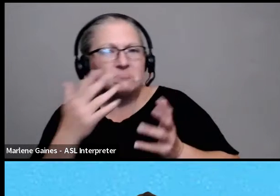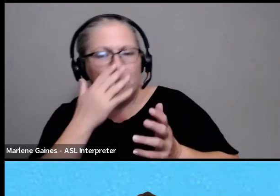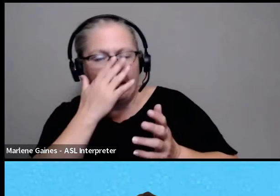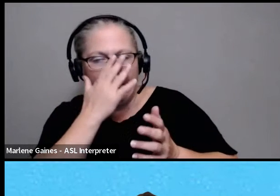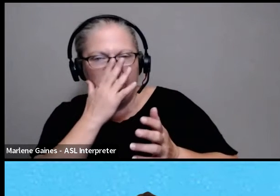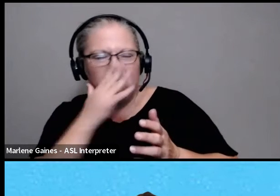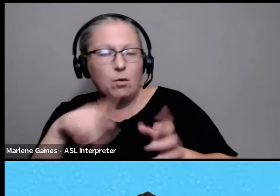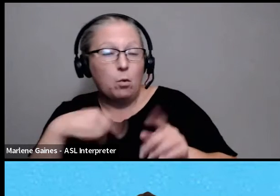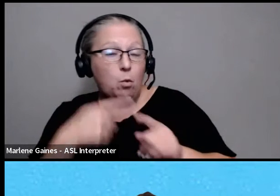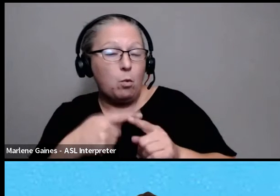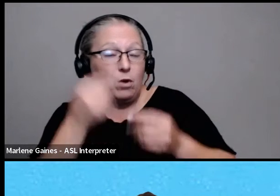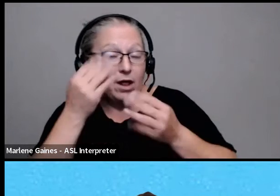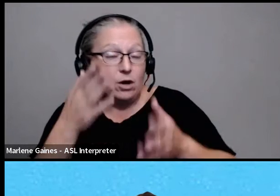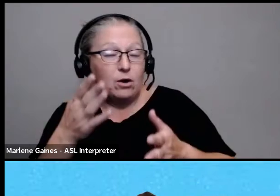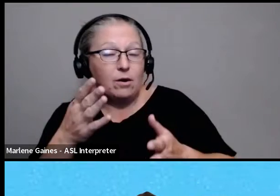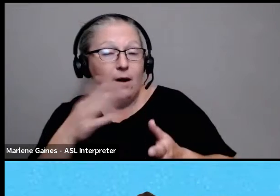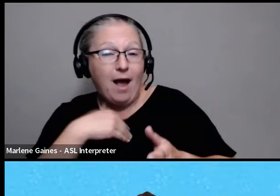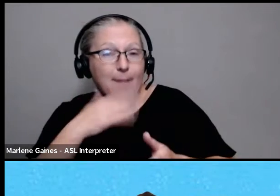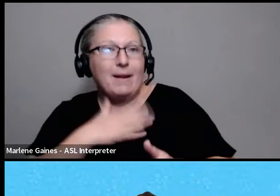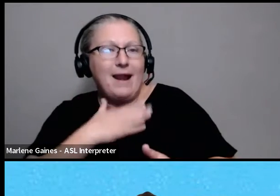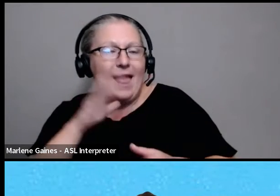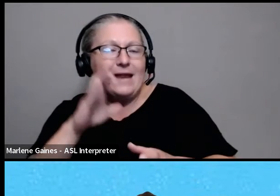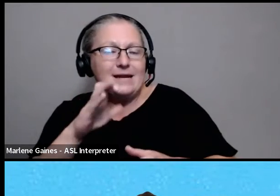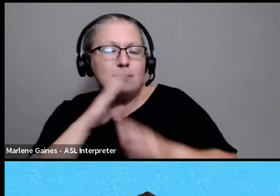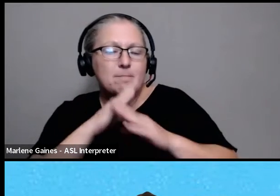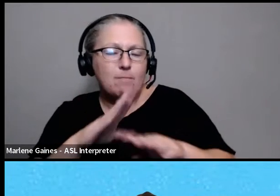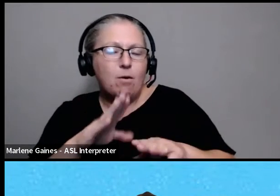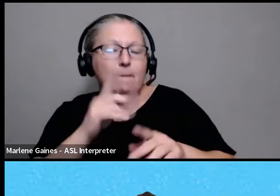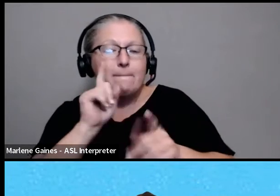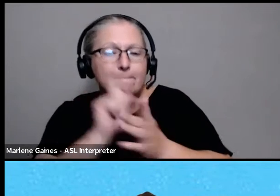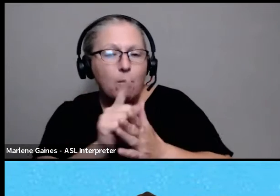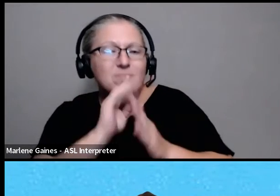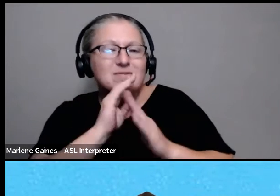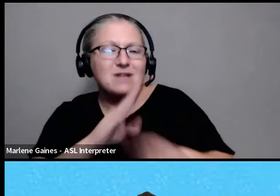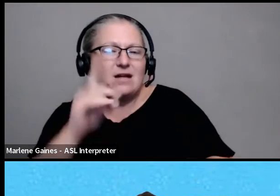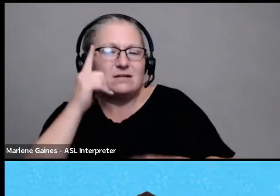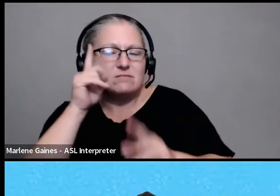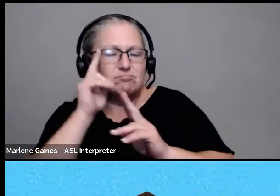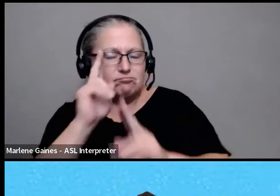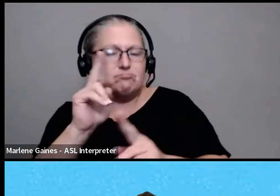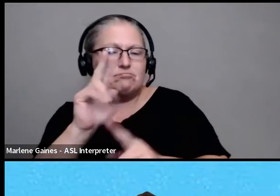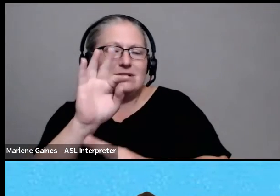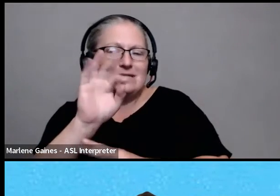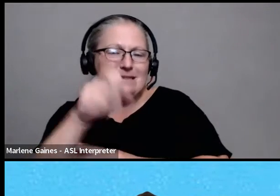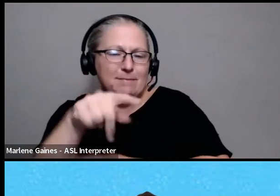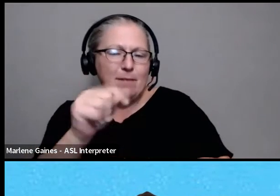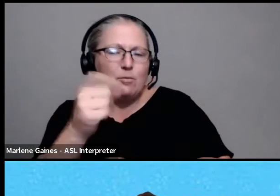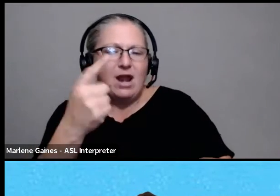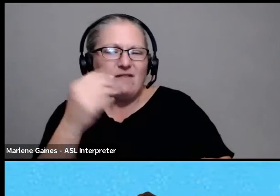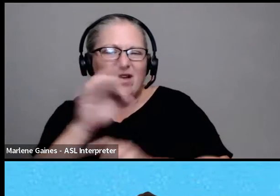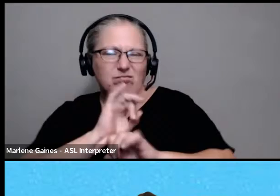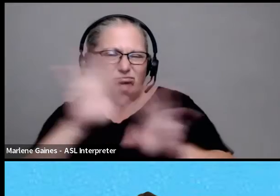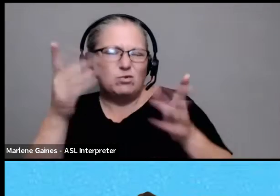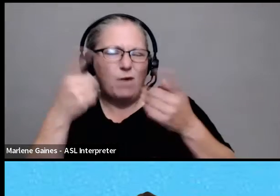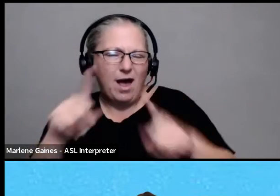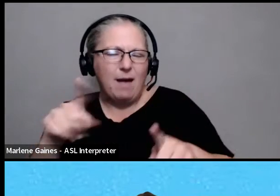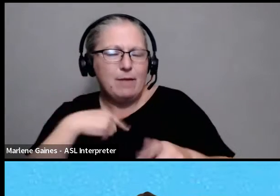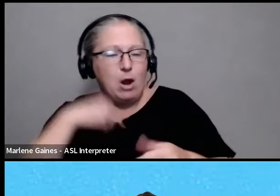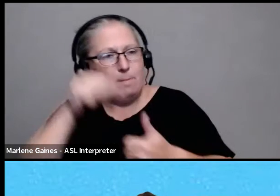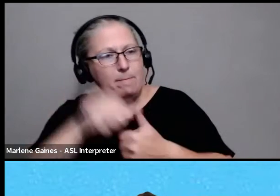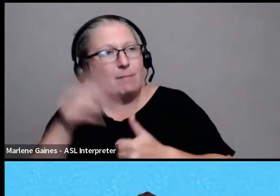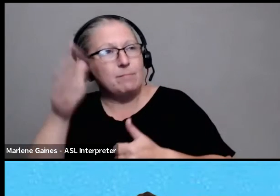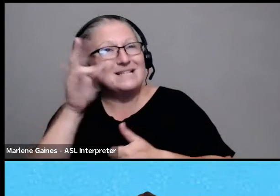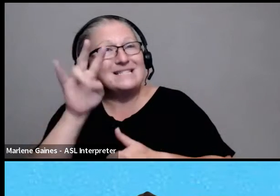was going to say, I'm glad we did have a moment of silence in honor of 9/11 and the tragedy that happened. I remember being a 7th